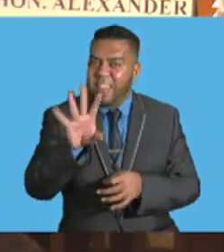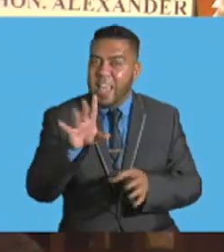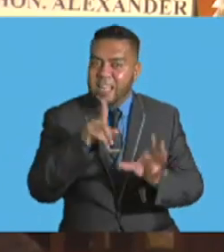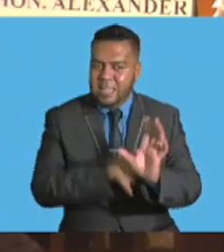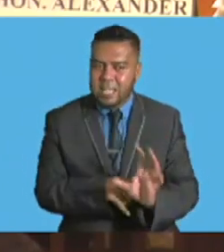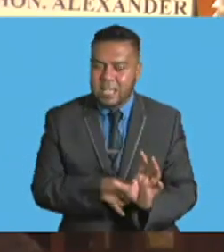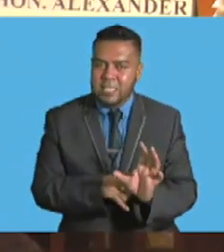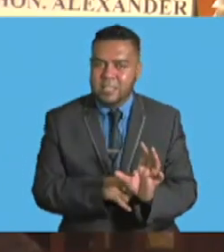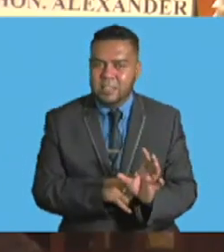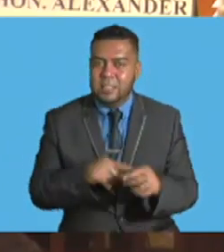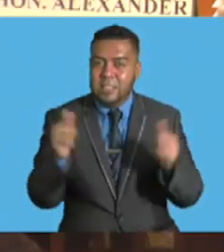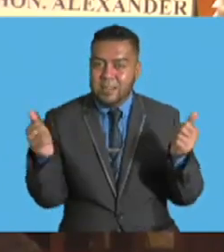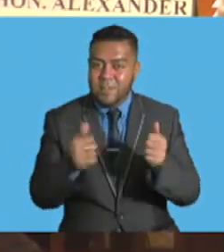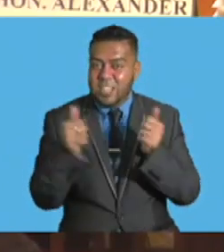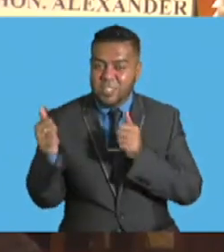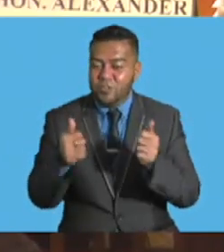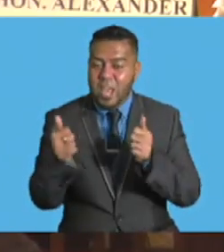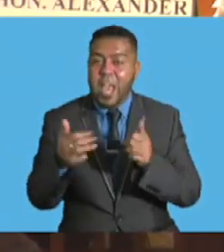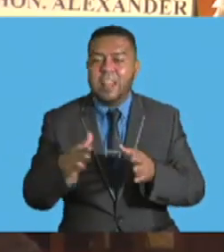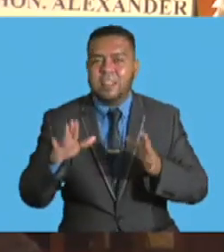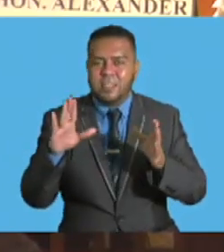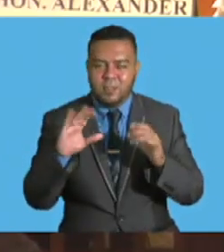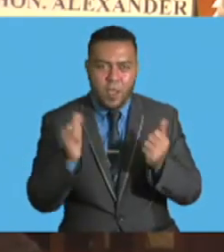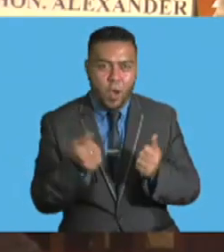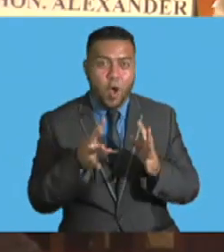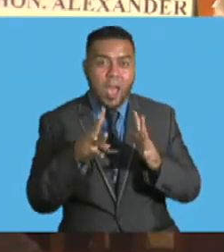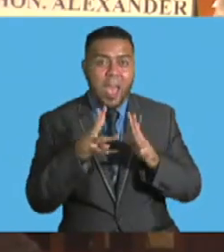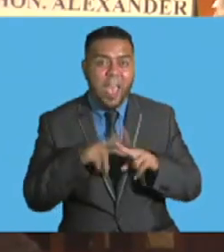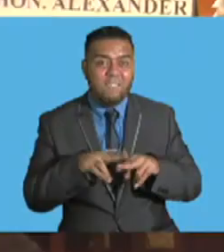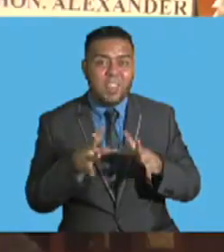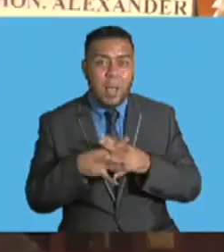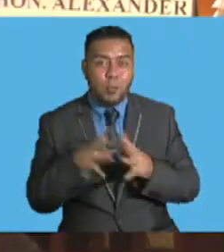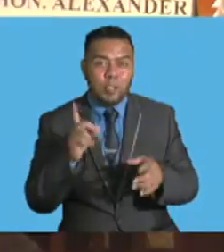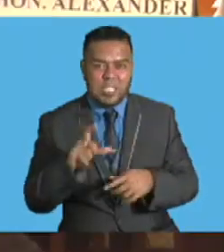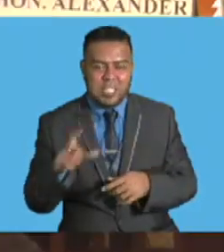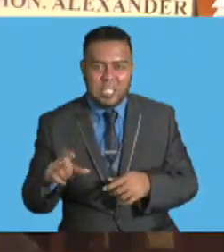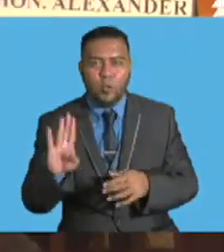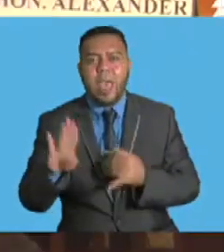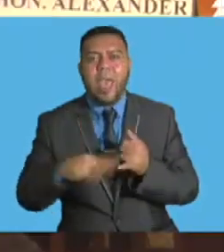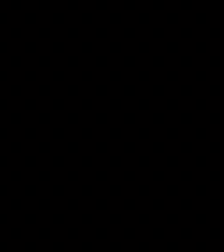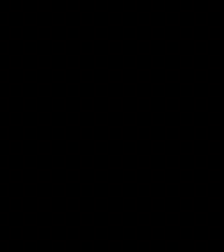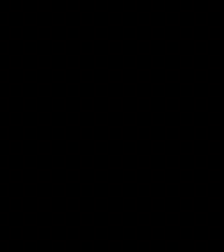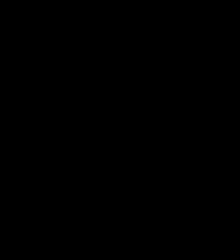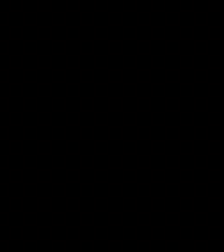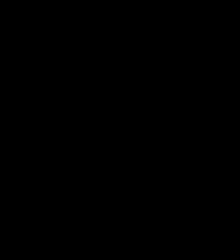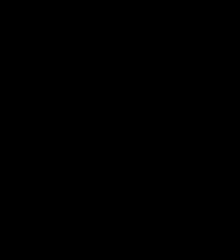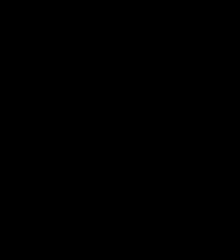anniversary and survey by the FWCC towards the end of next year. Thank you.